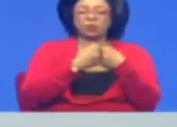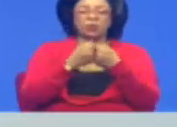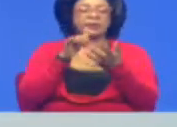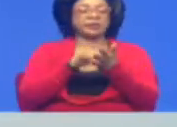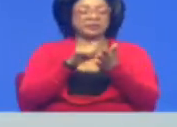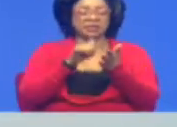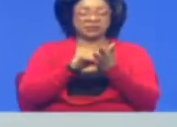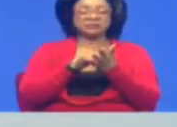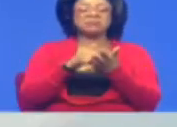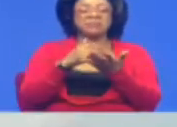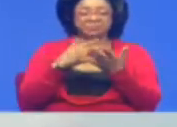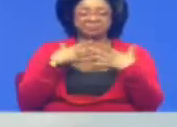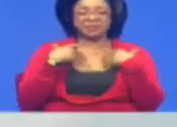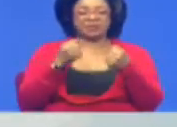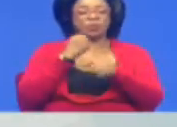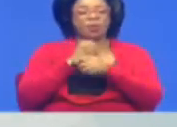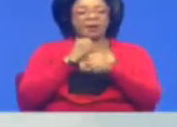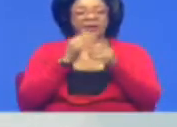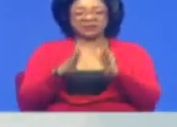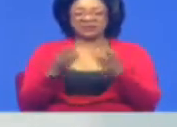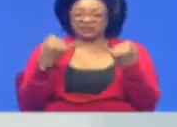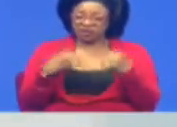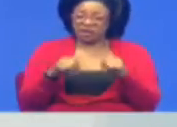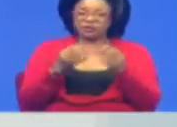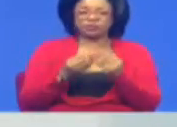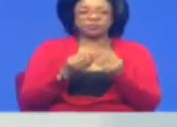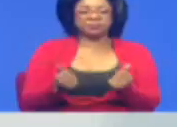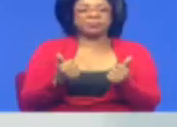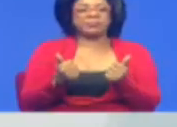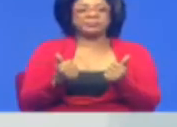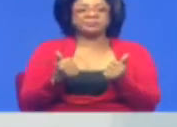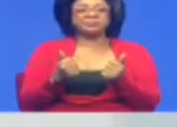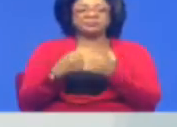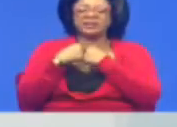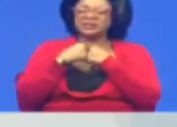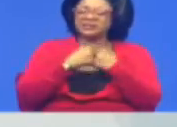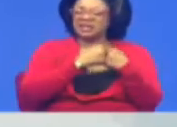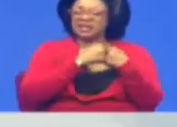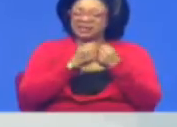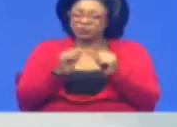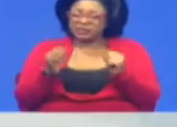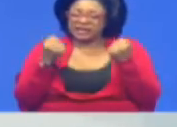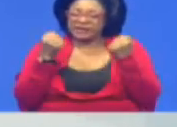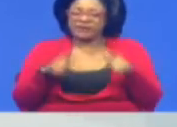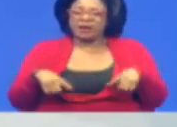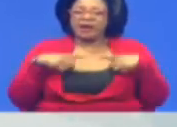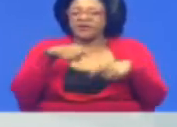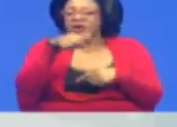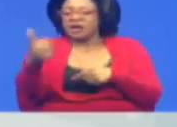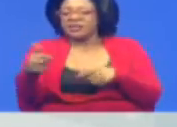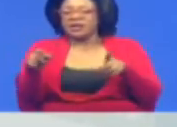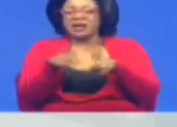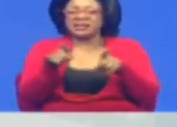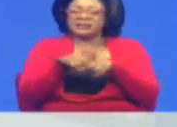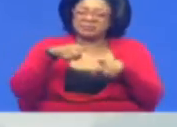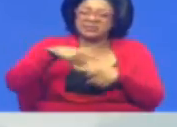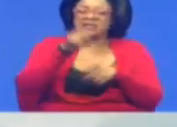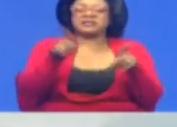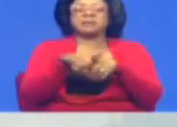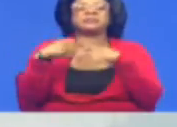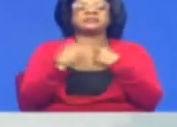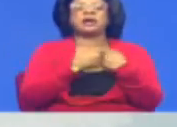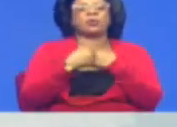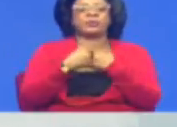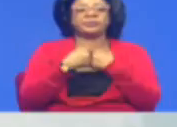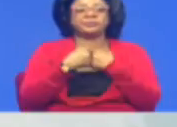fighting, scrambling to save the lives of others while struggling to catch their own breath.